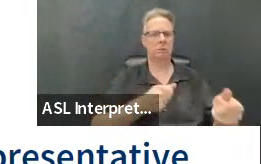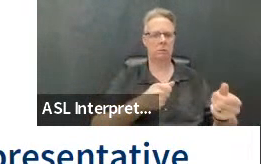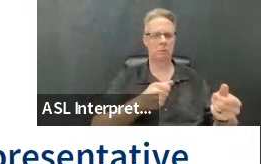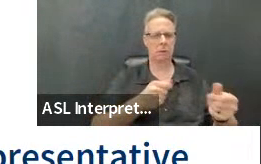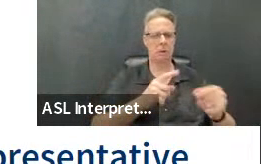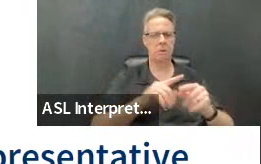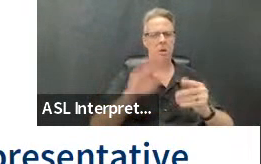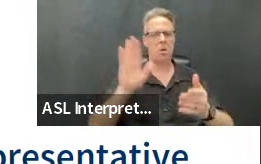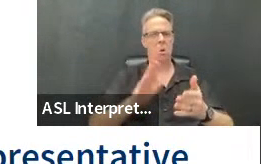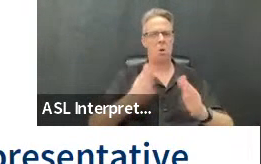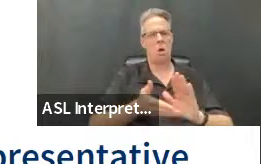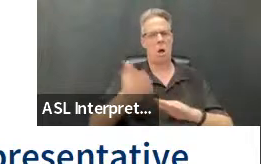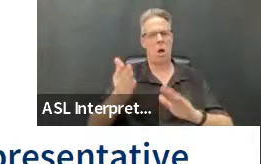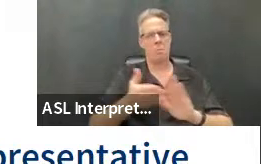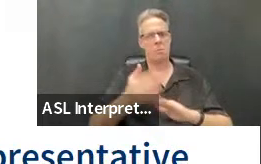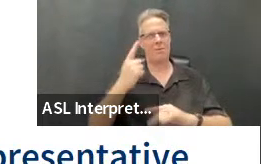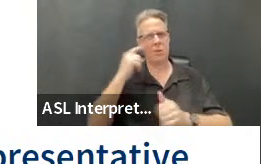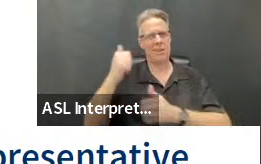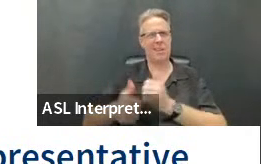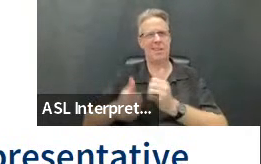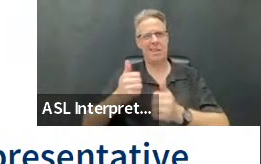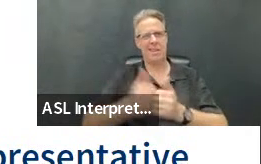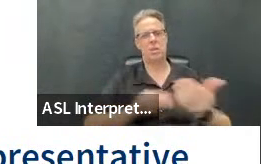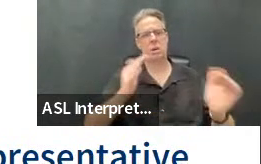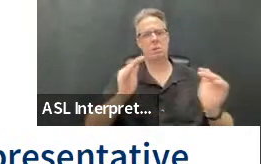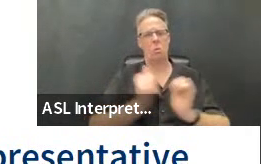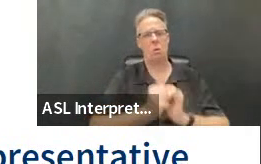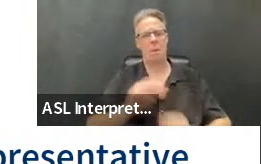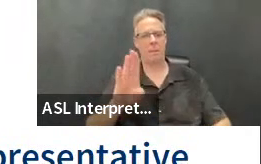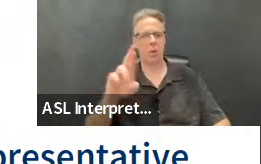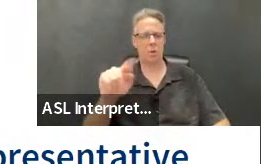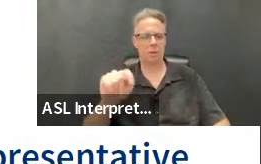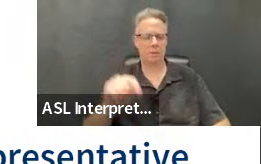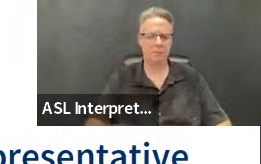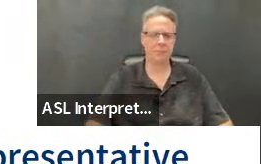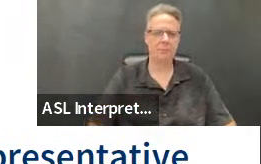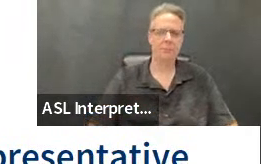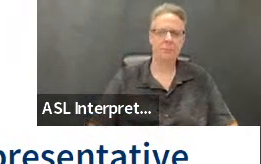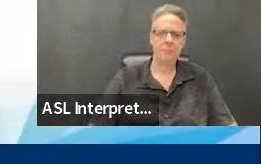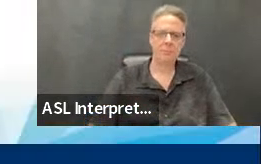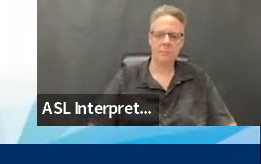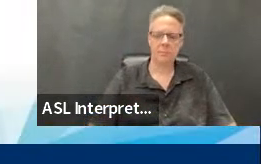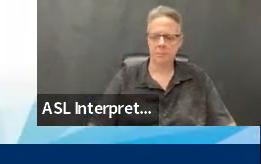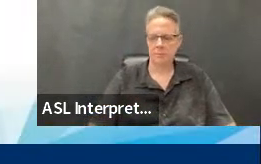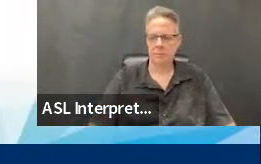lower operations cost per rider than BRT options.